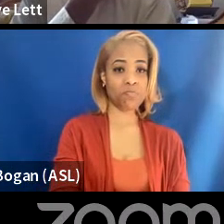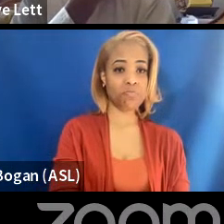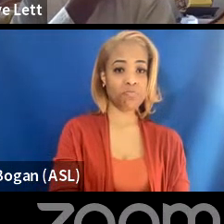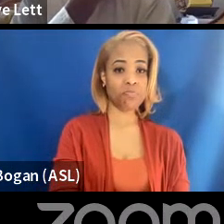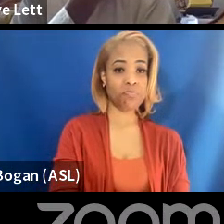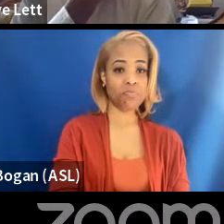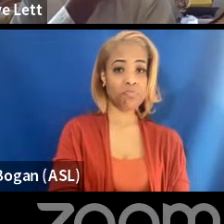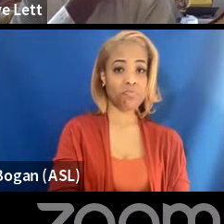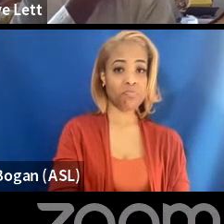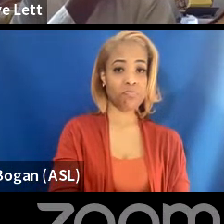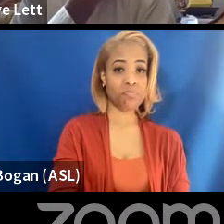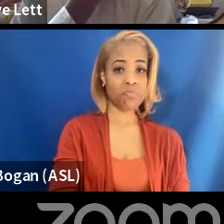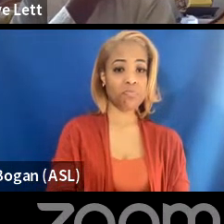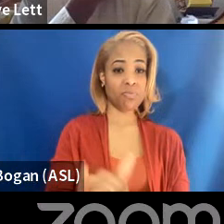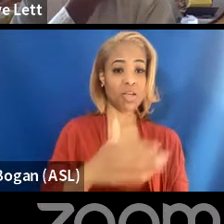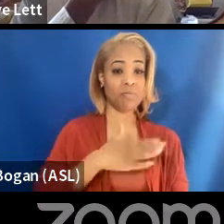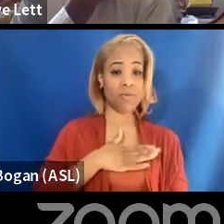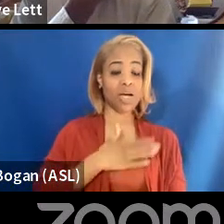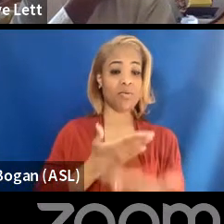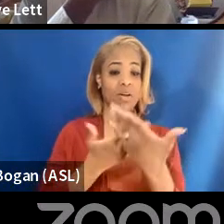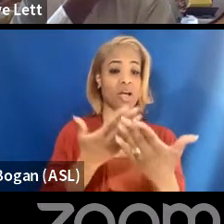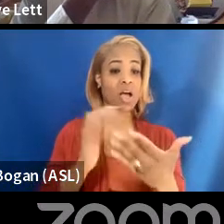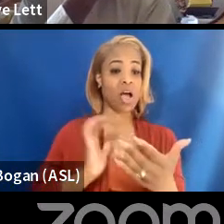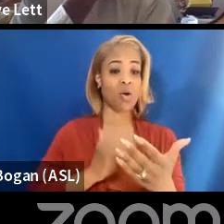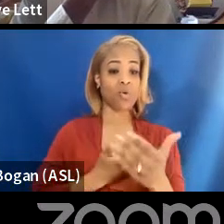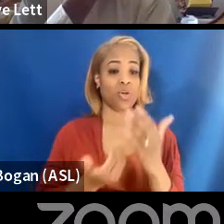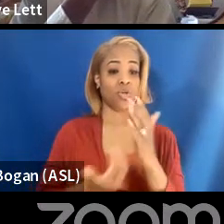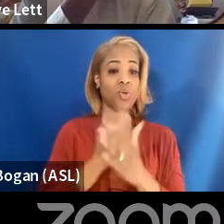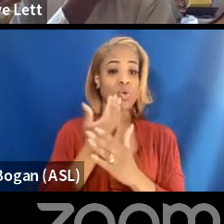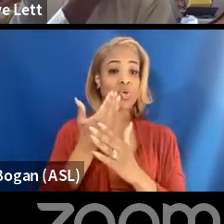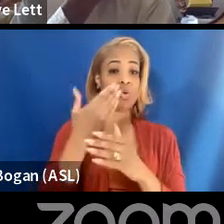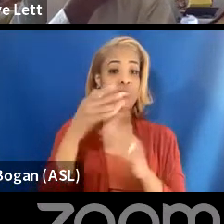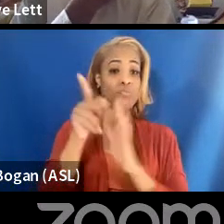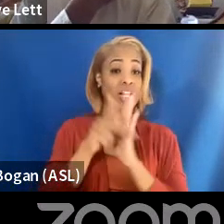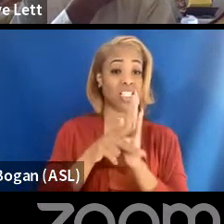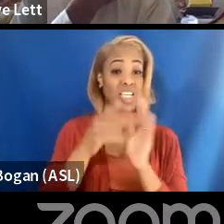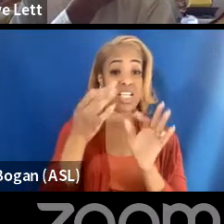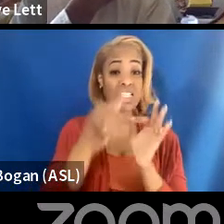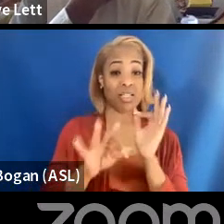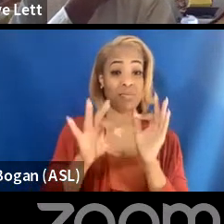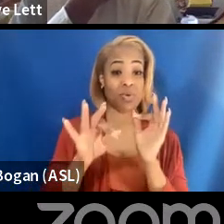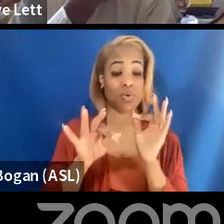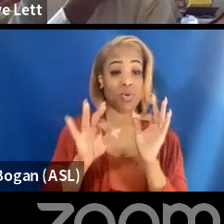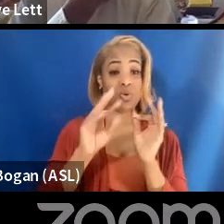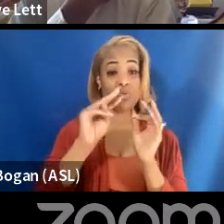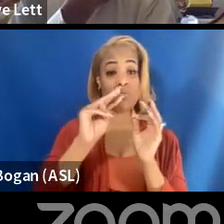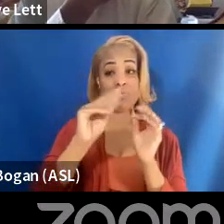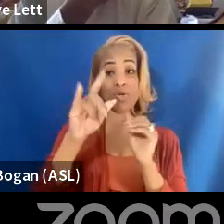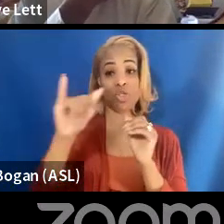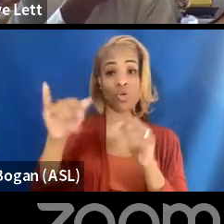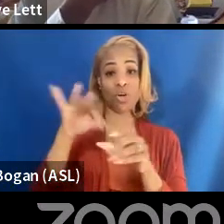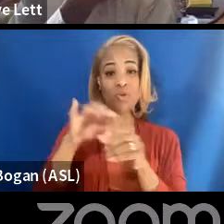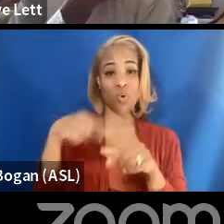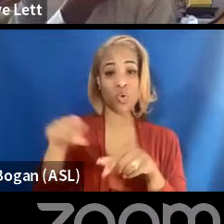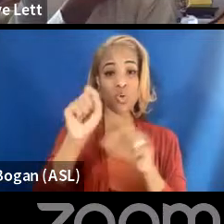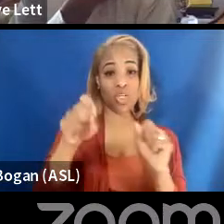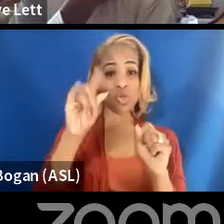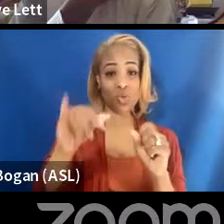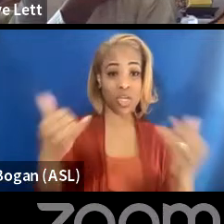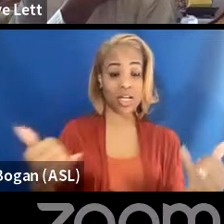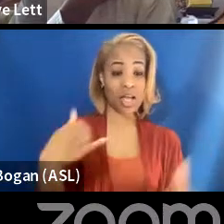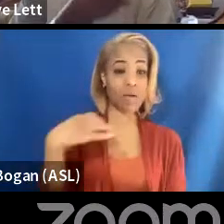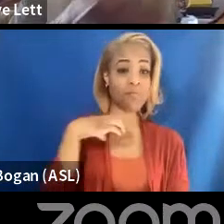And we, according to our new policy, by a simple majority vote, you all can do that today. Commissioner Lett.